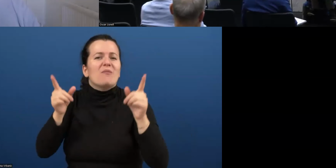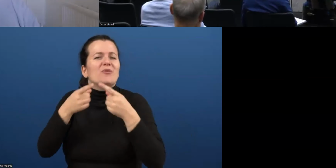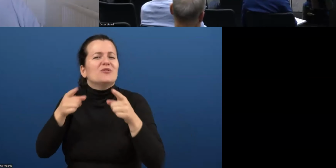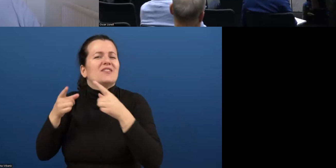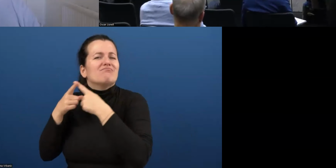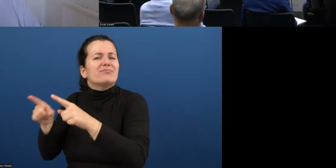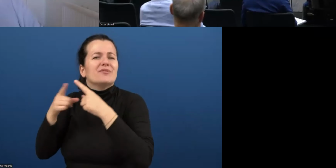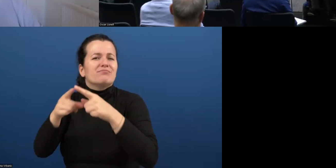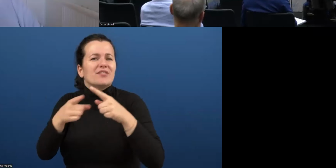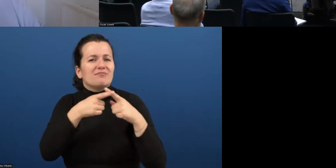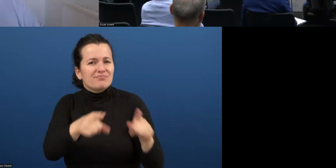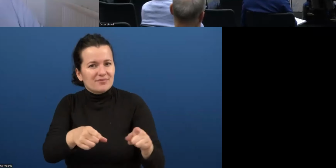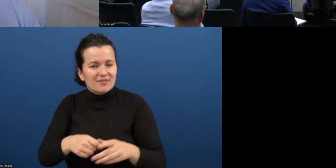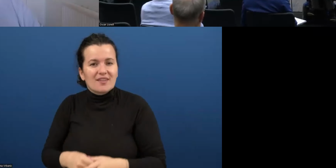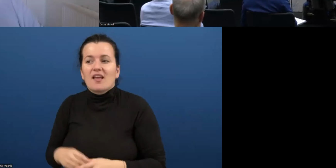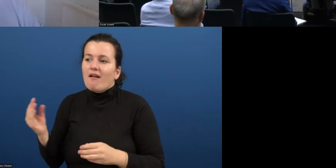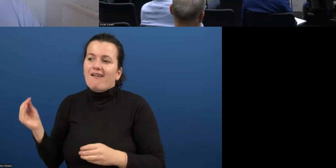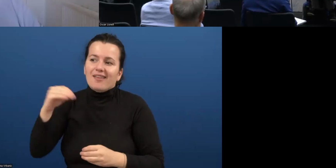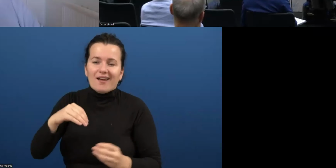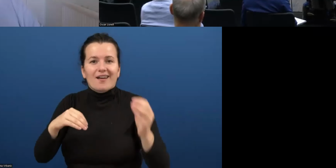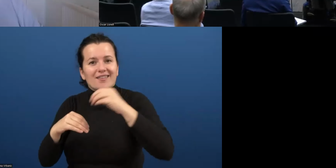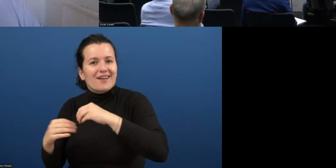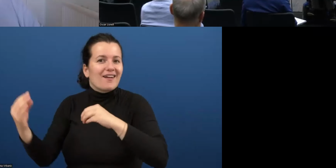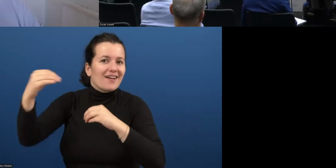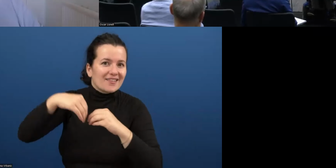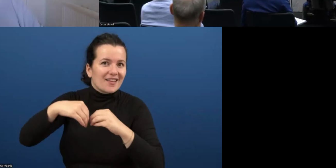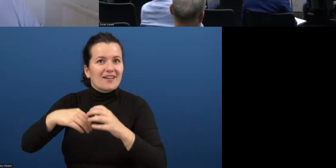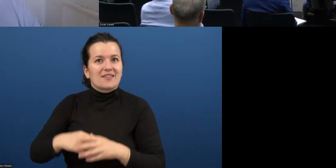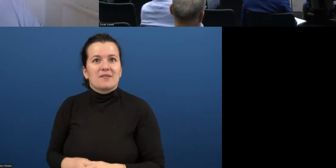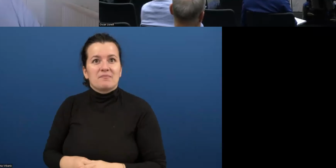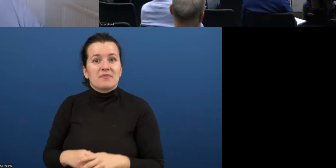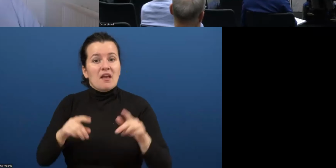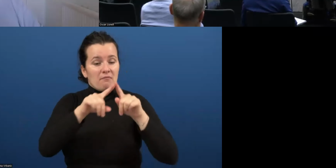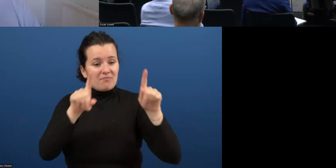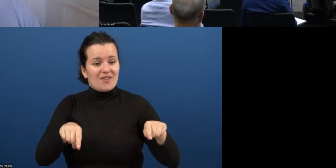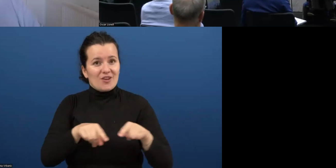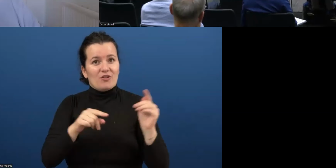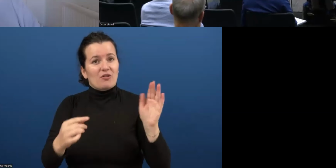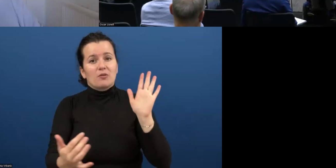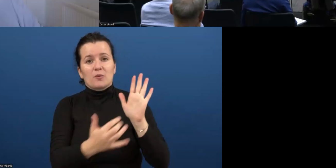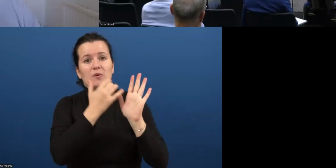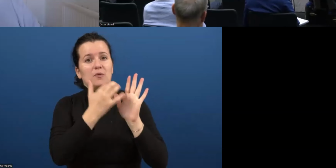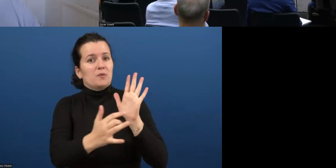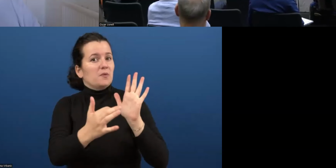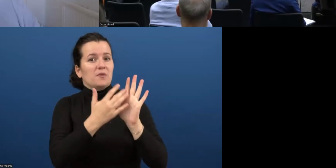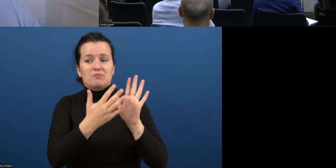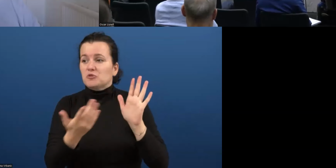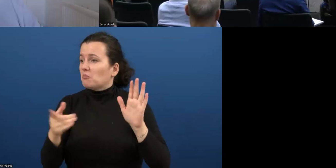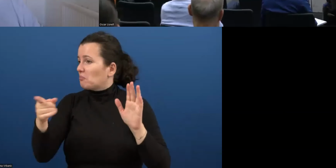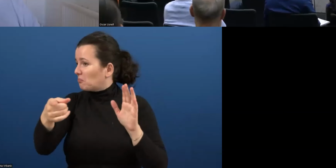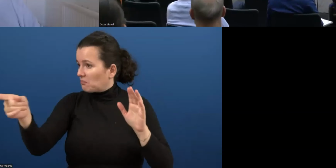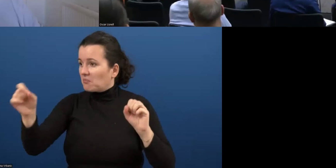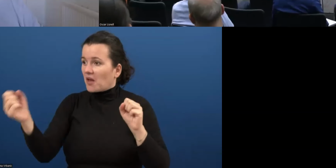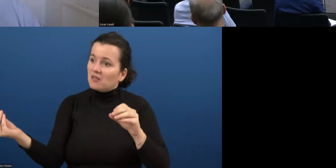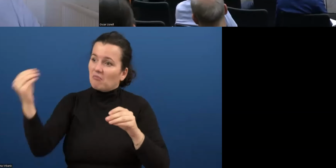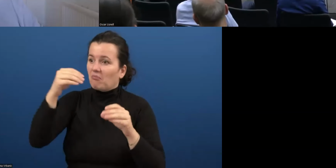supposed to be played. But having a blue screen like this, there is no wrongs and more or less no rights. So it's just to go on. I would like to have